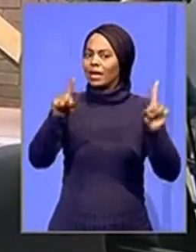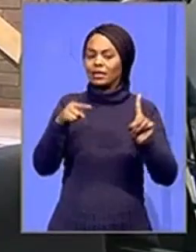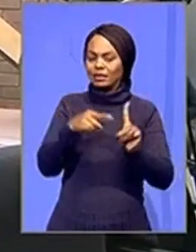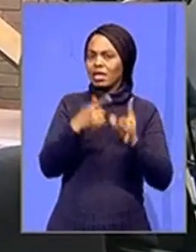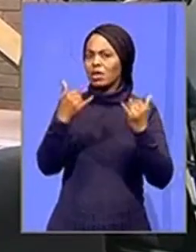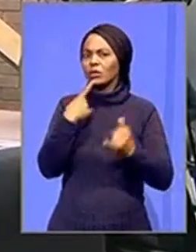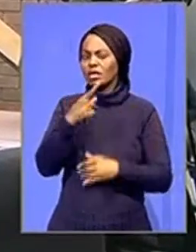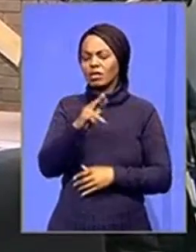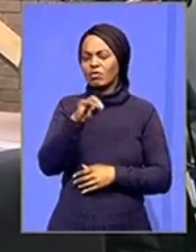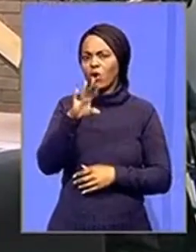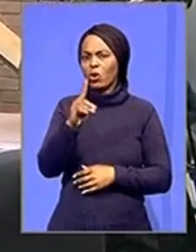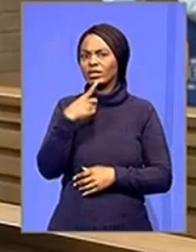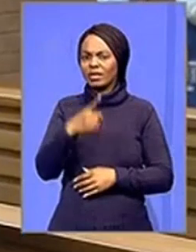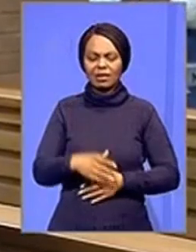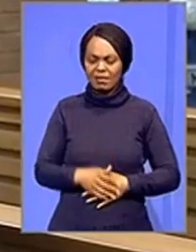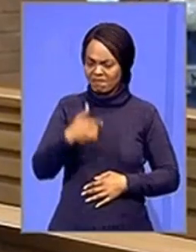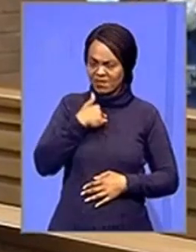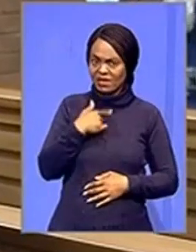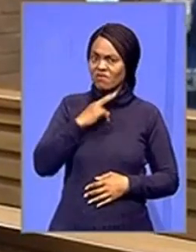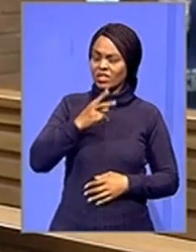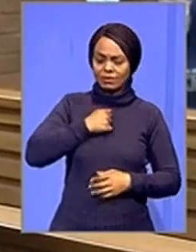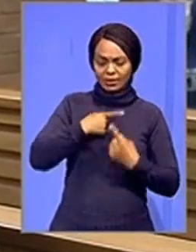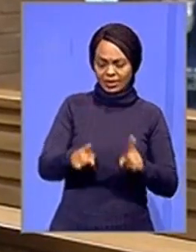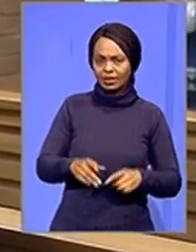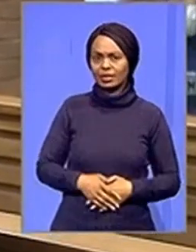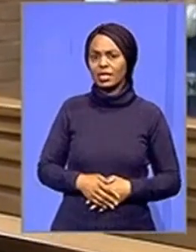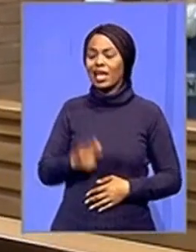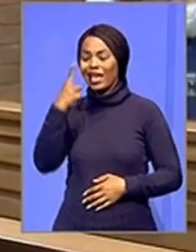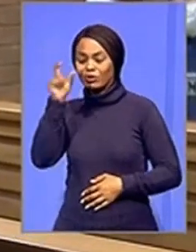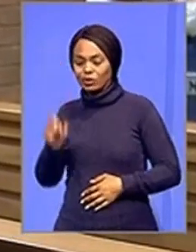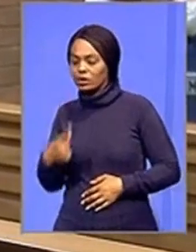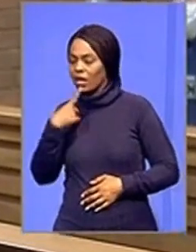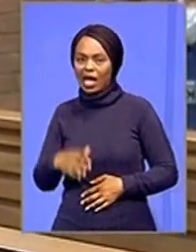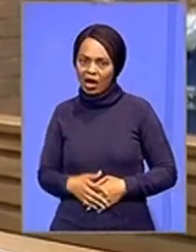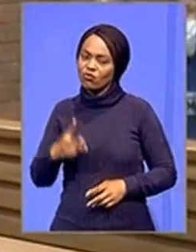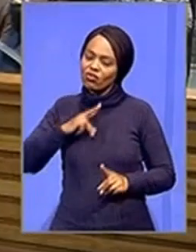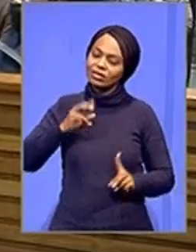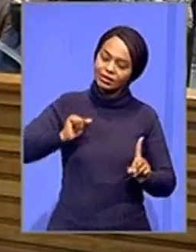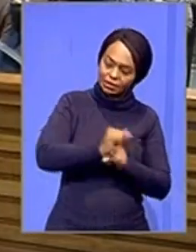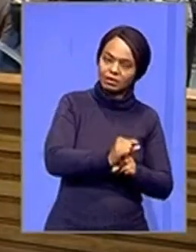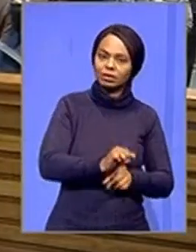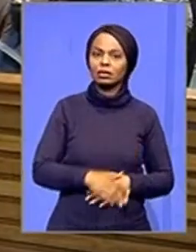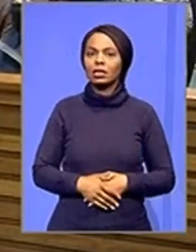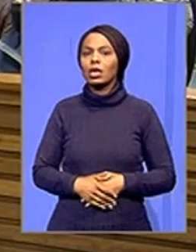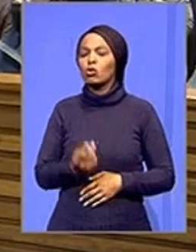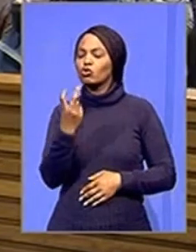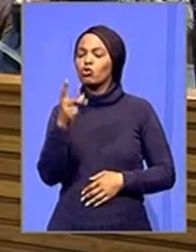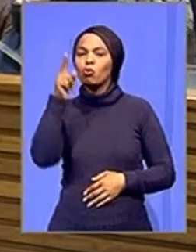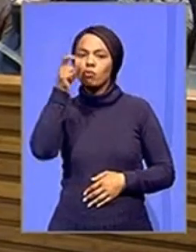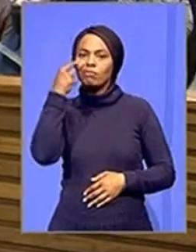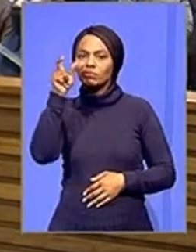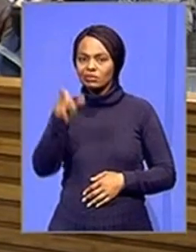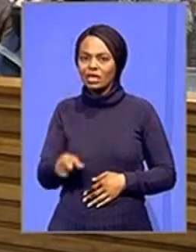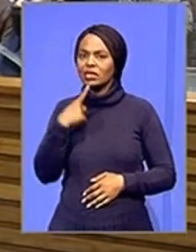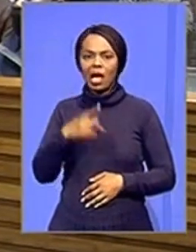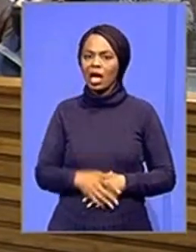yena o ile a ganetšana le seo. Dihlatse tše pedi di boditše kgorotsheko gore a se lentšu la Nemiroud. Ge